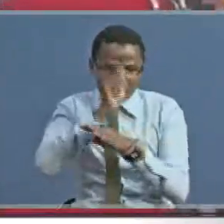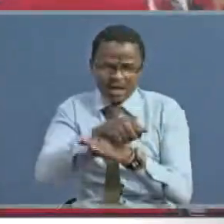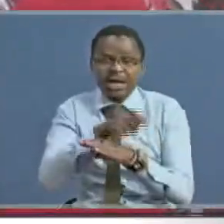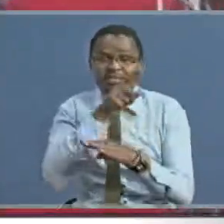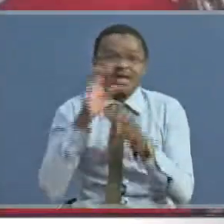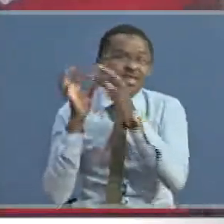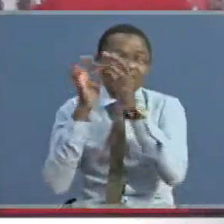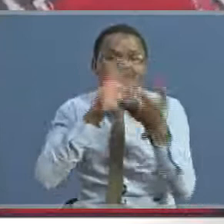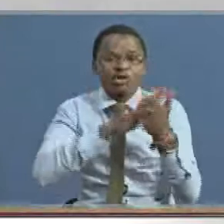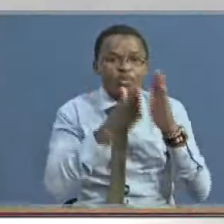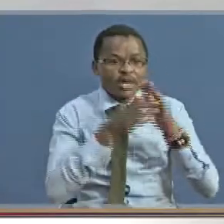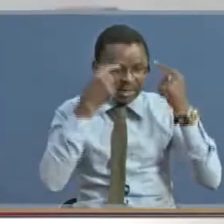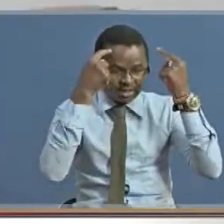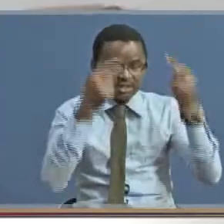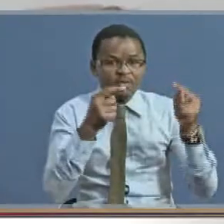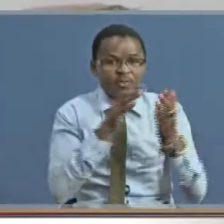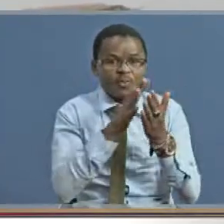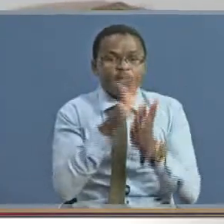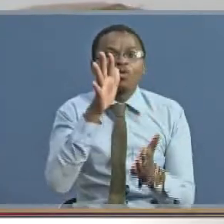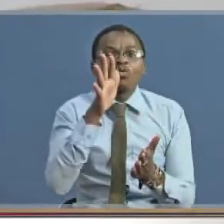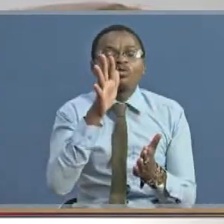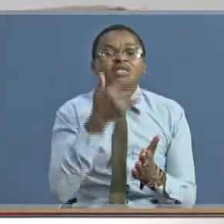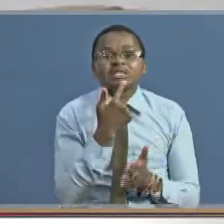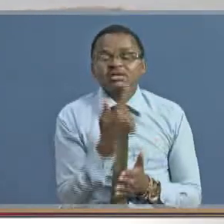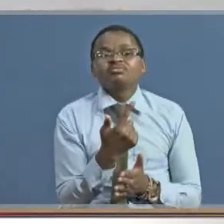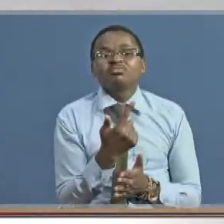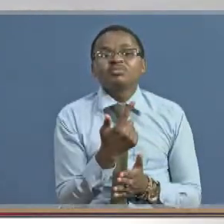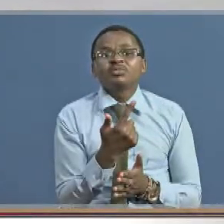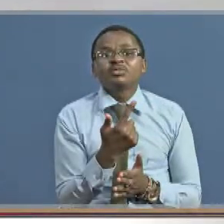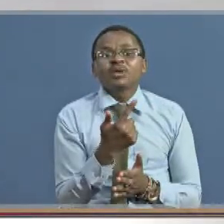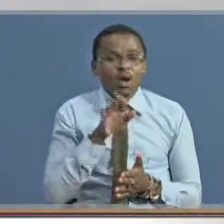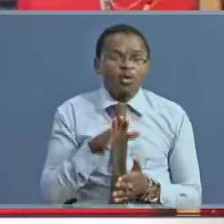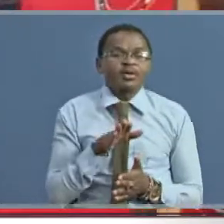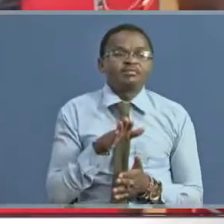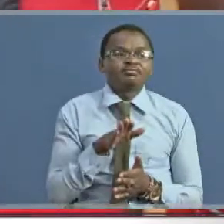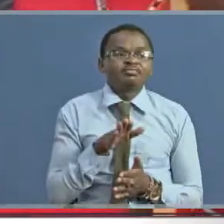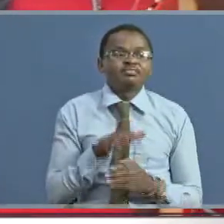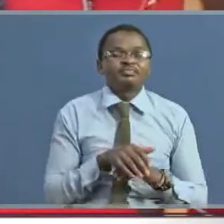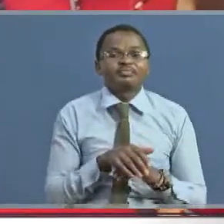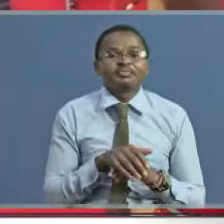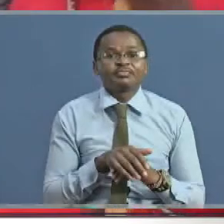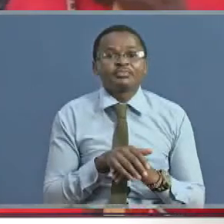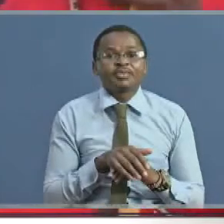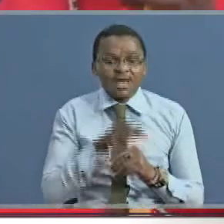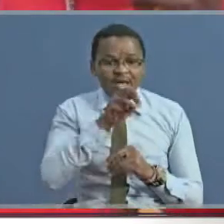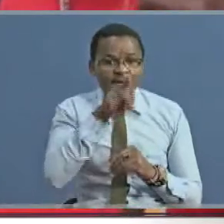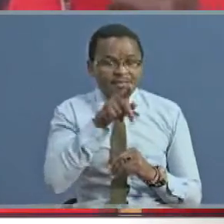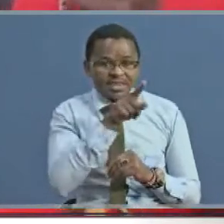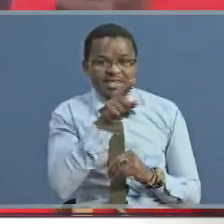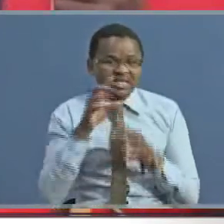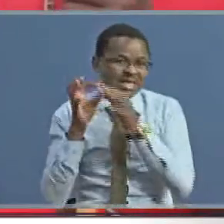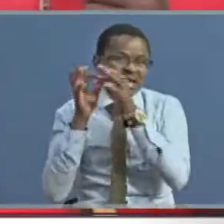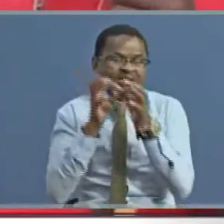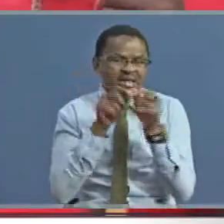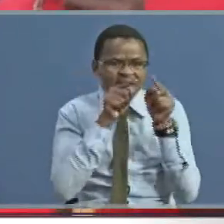impediments of culture to become successful, most of whom, she says, are women. According to the MP, these cultures